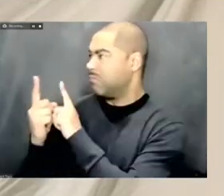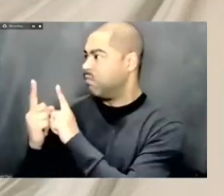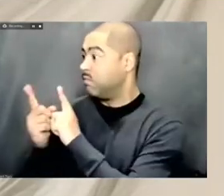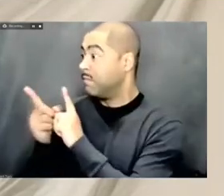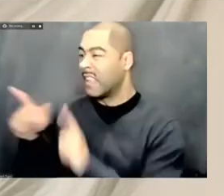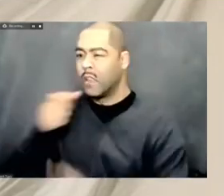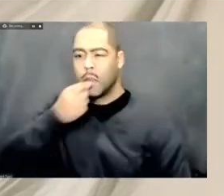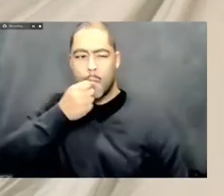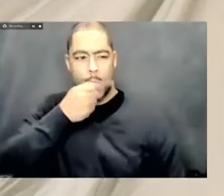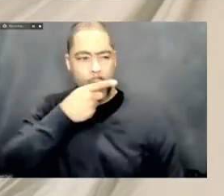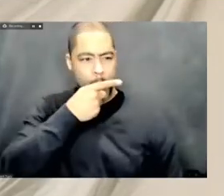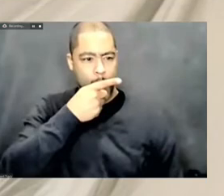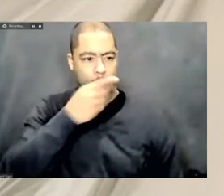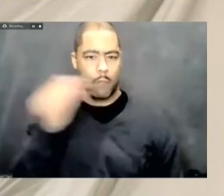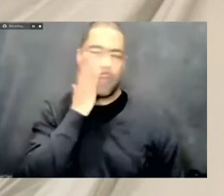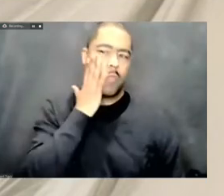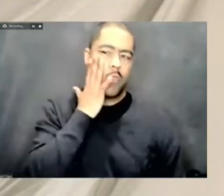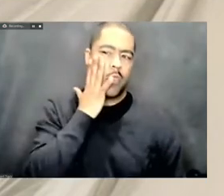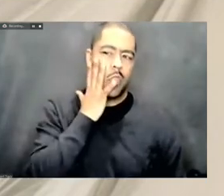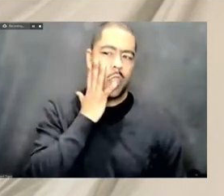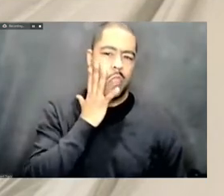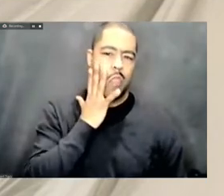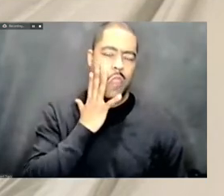got her sister pregnant.